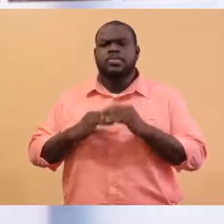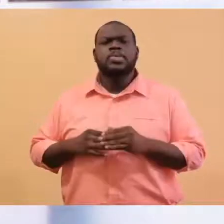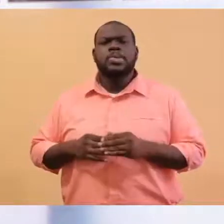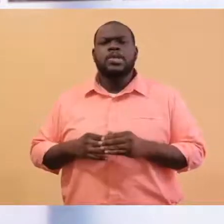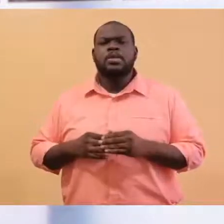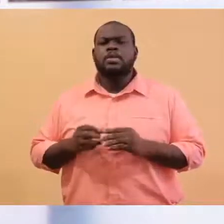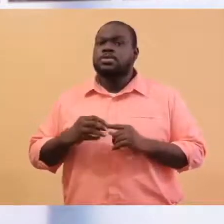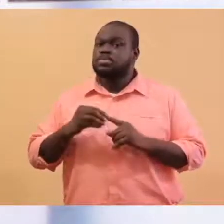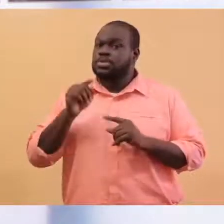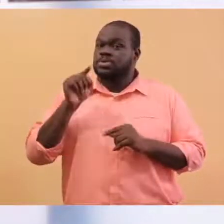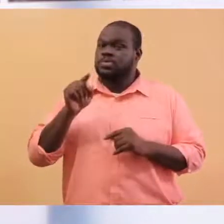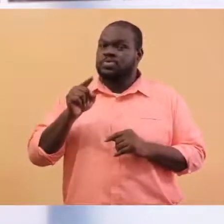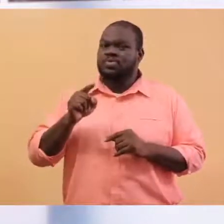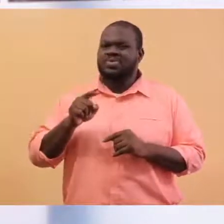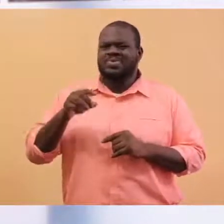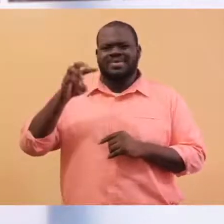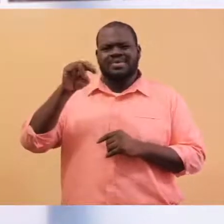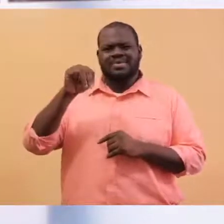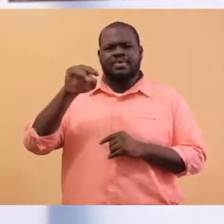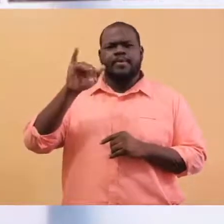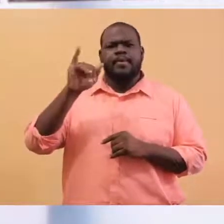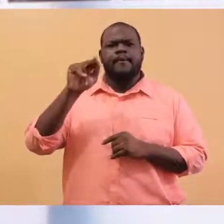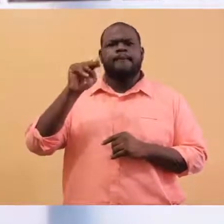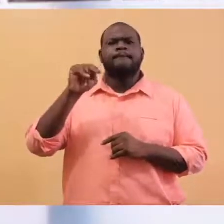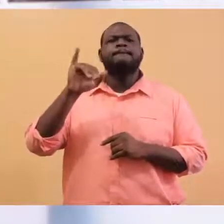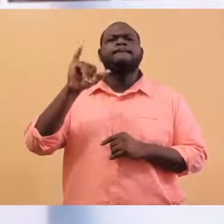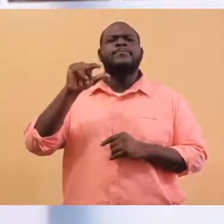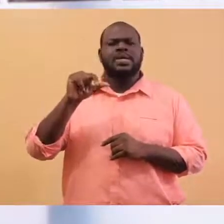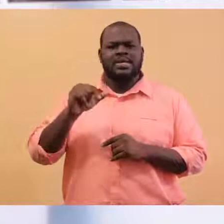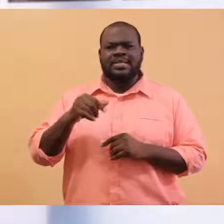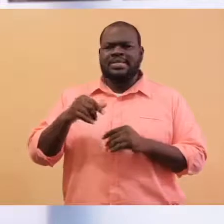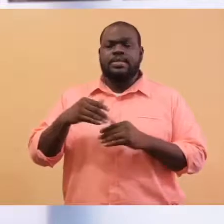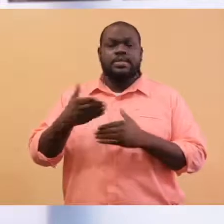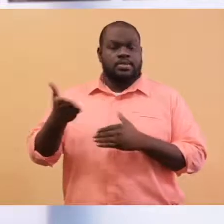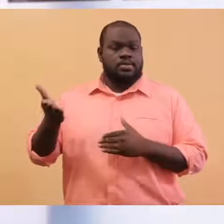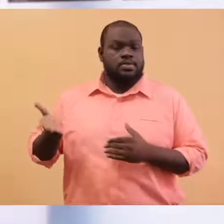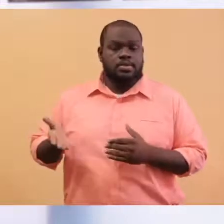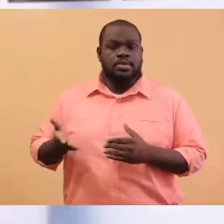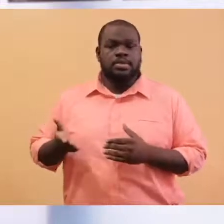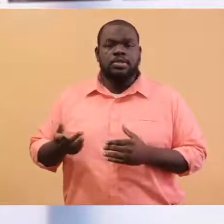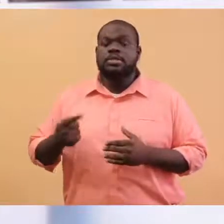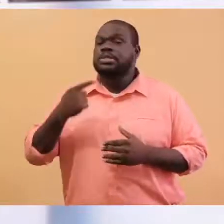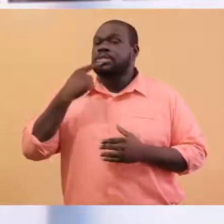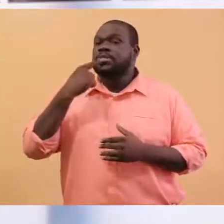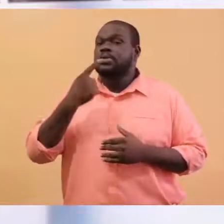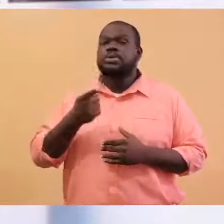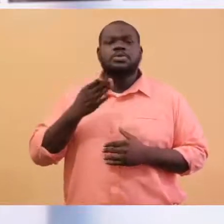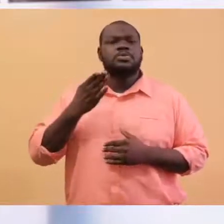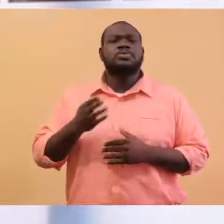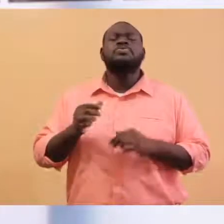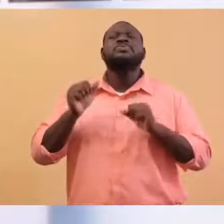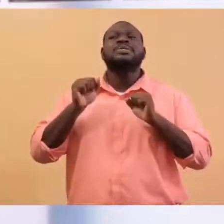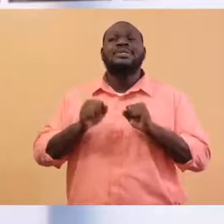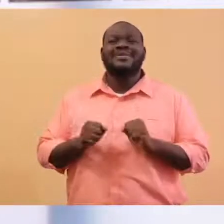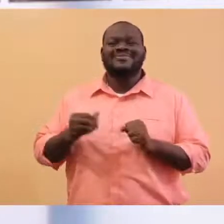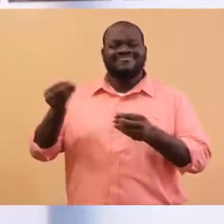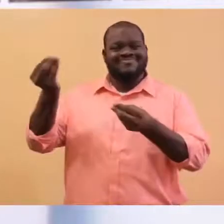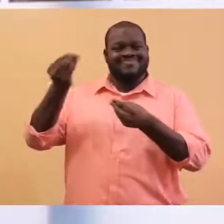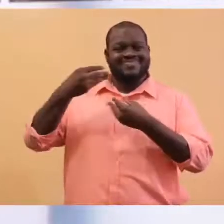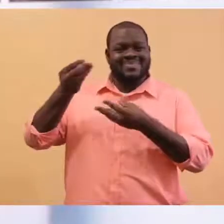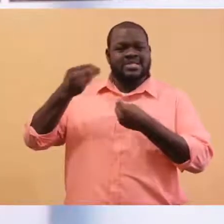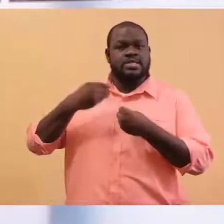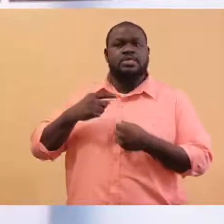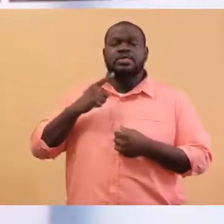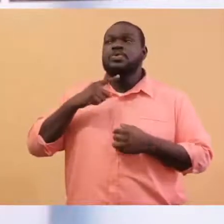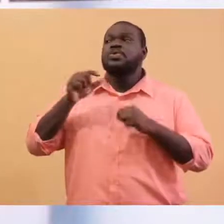and the bordering regions. I wish to draw to your attention that you are still very vulnerable to have imported cases